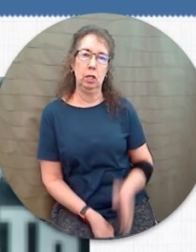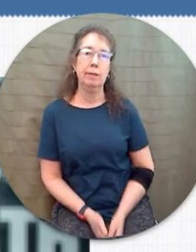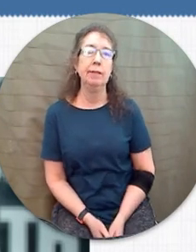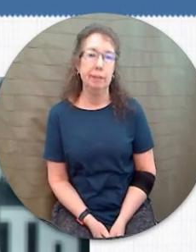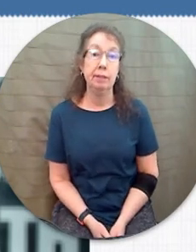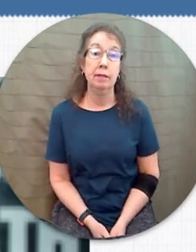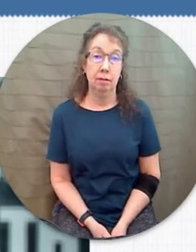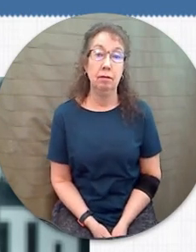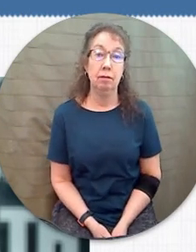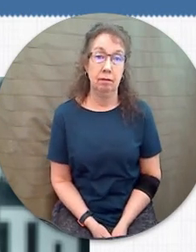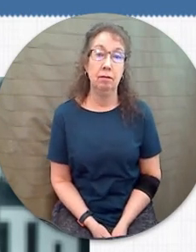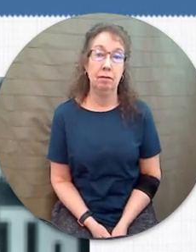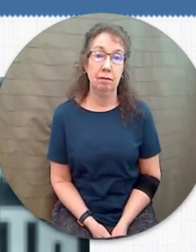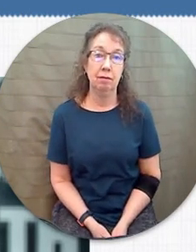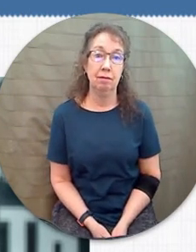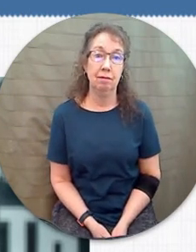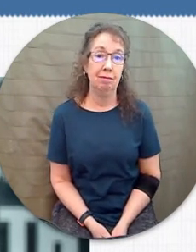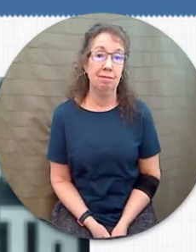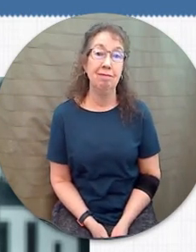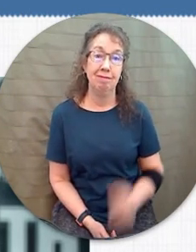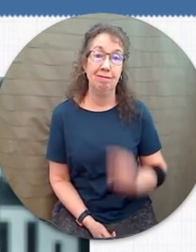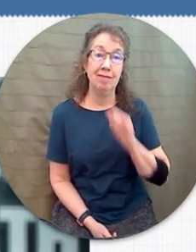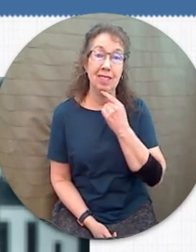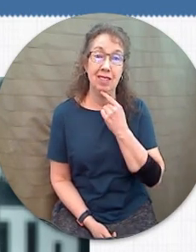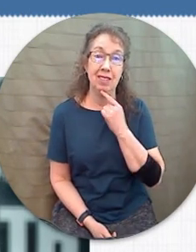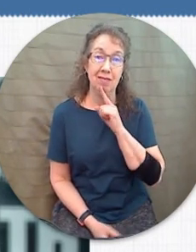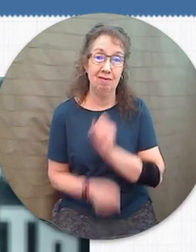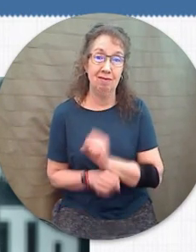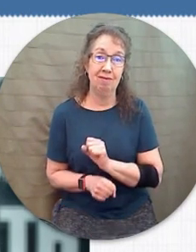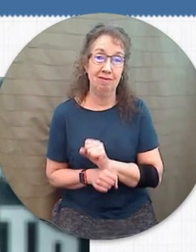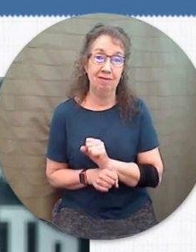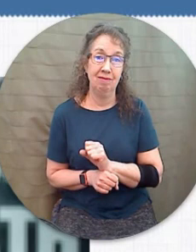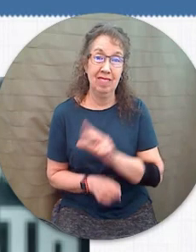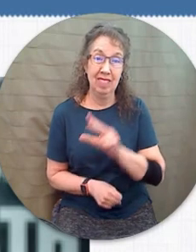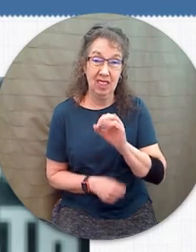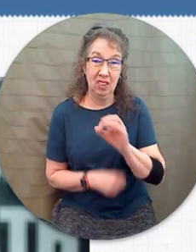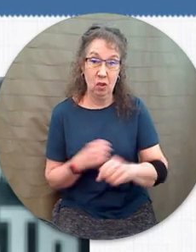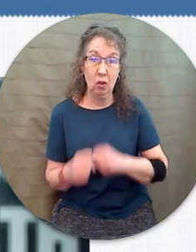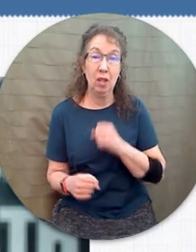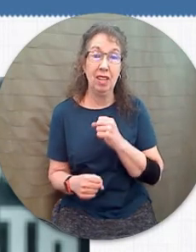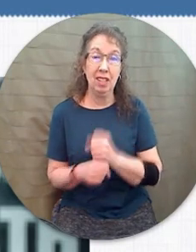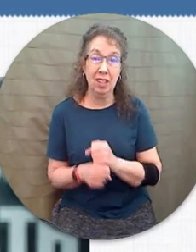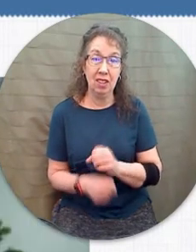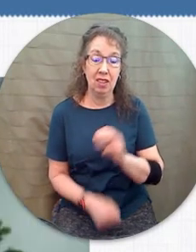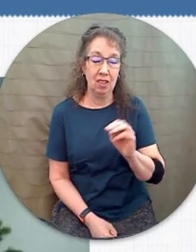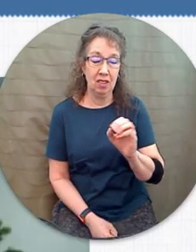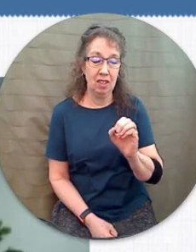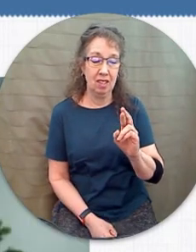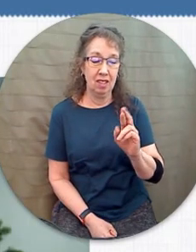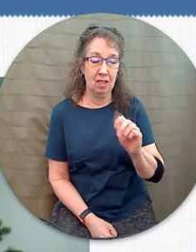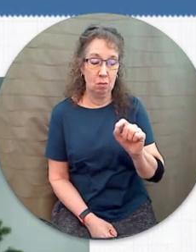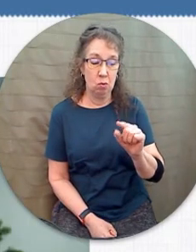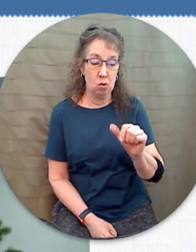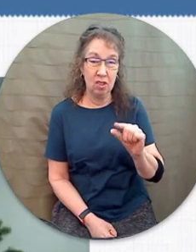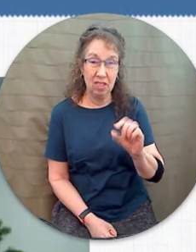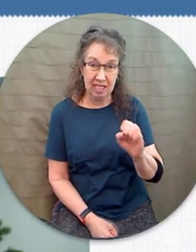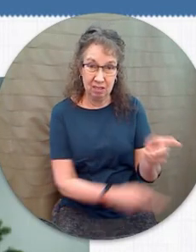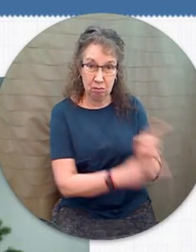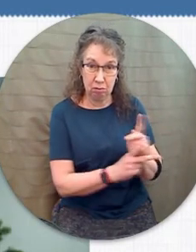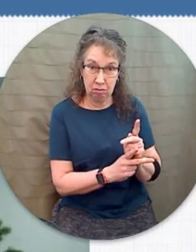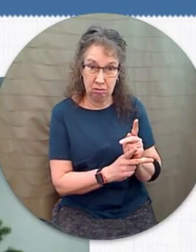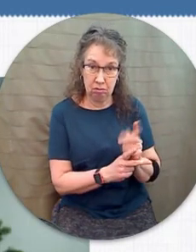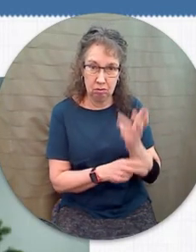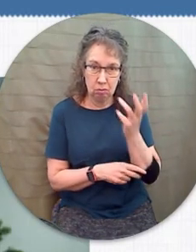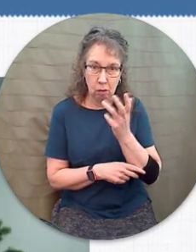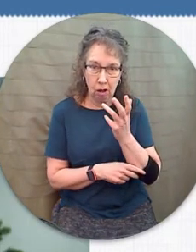Yeah, it's not a joke. Like 30-year, there's a 30-year mortgage. That's amazing. So